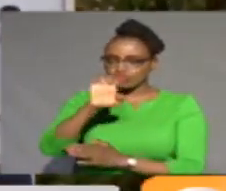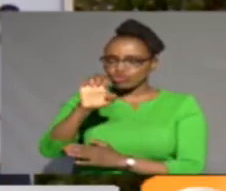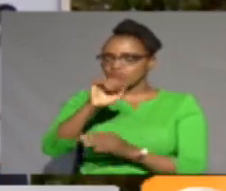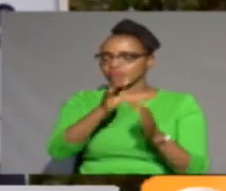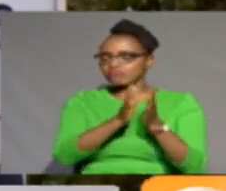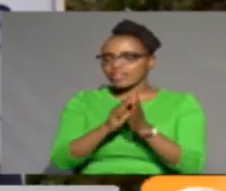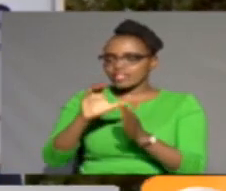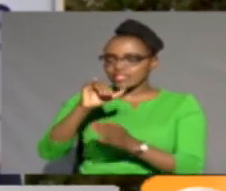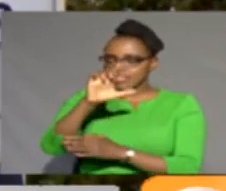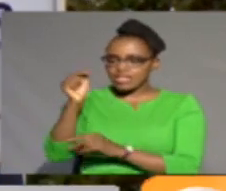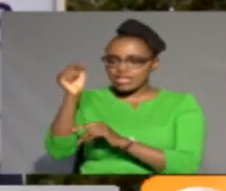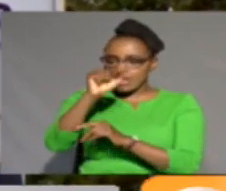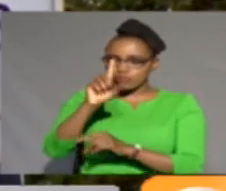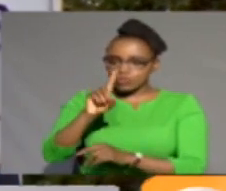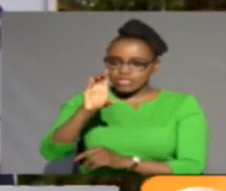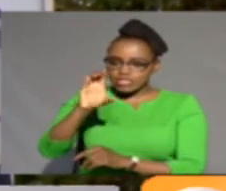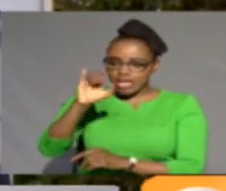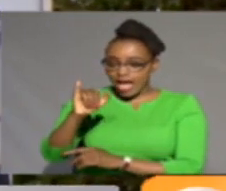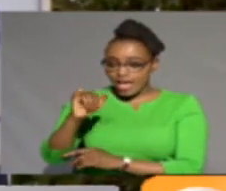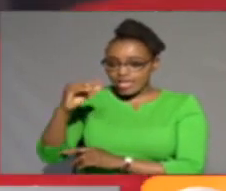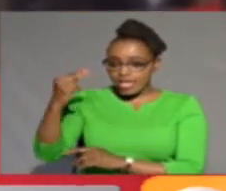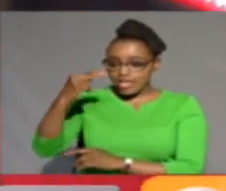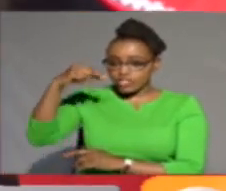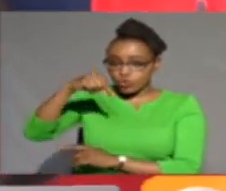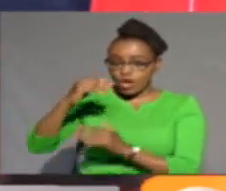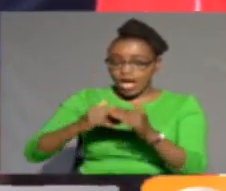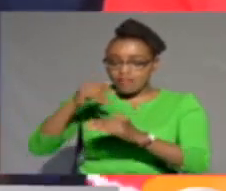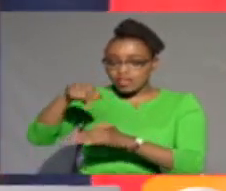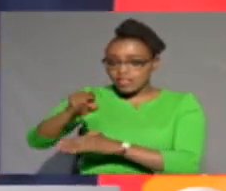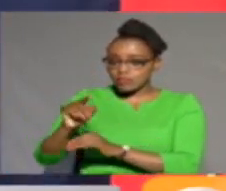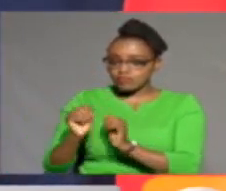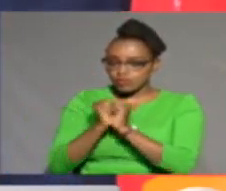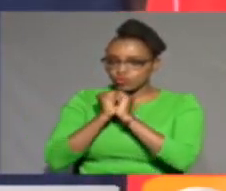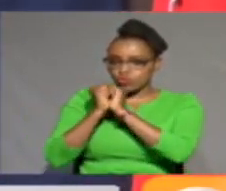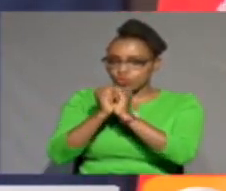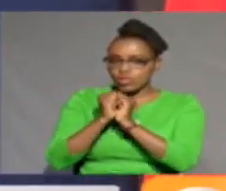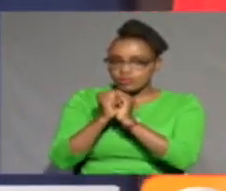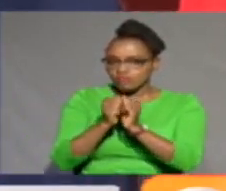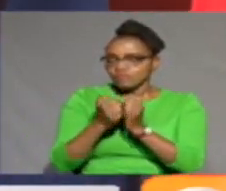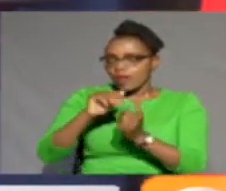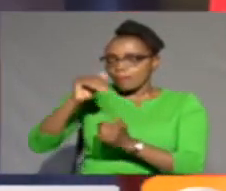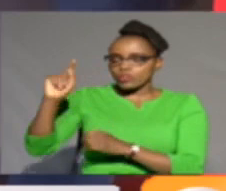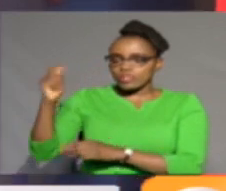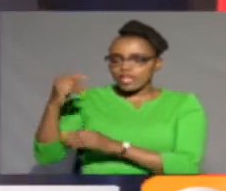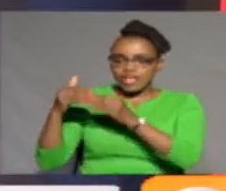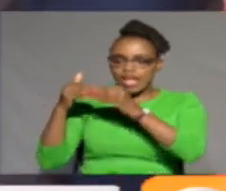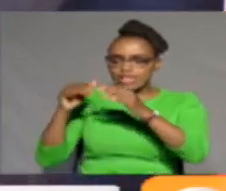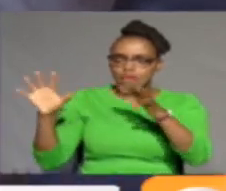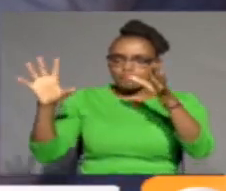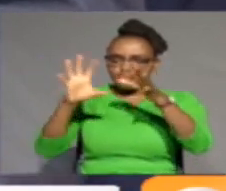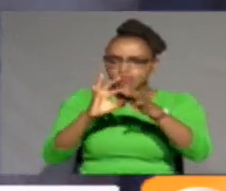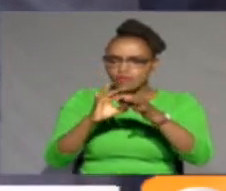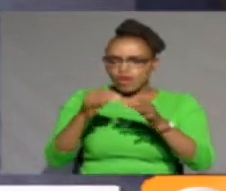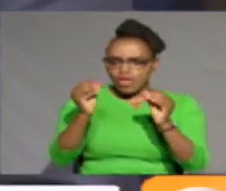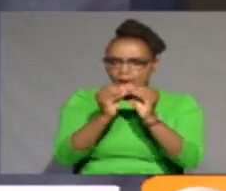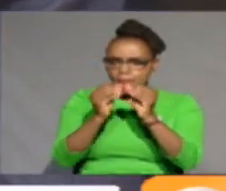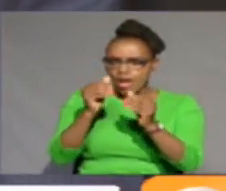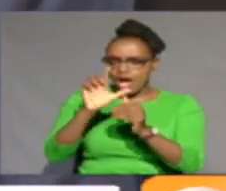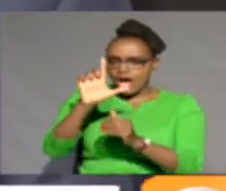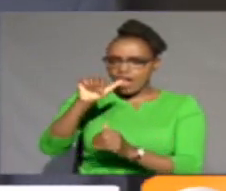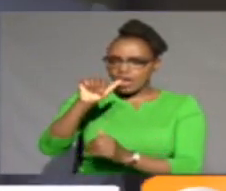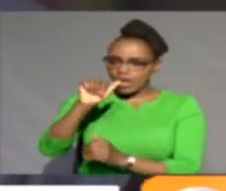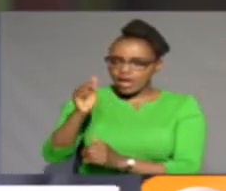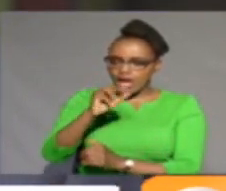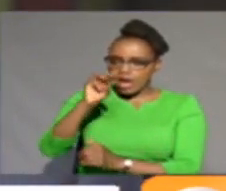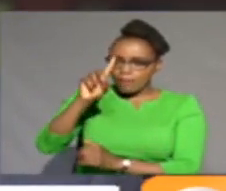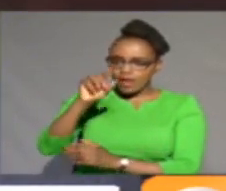at the Directorate of Criminal Investigation Headquarters after they, alongside a host of Mount Kenya leaders, were linked to the alleged meetings at Lamada